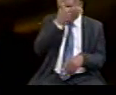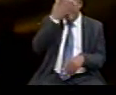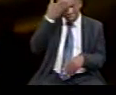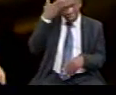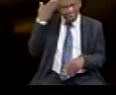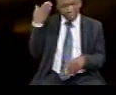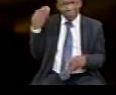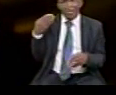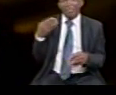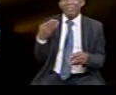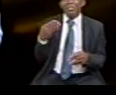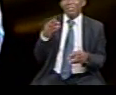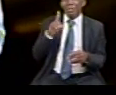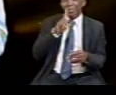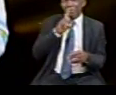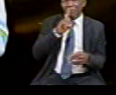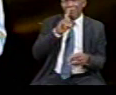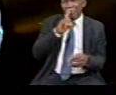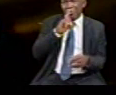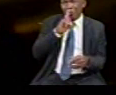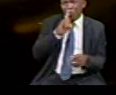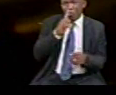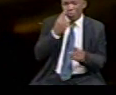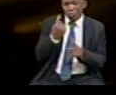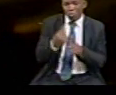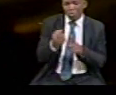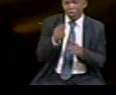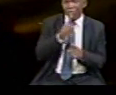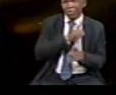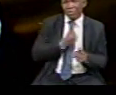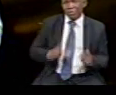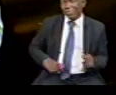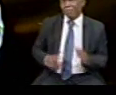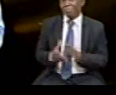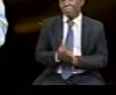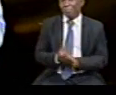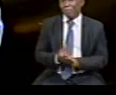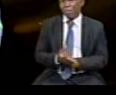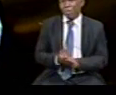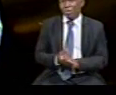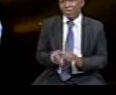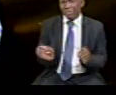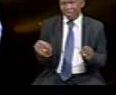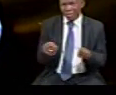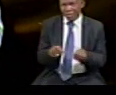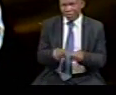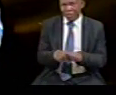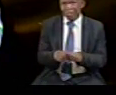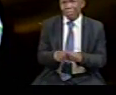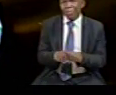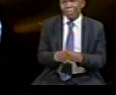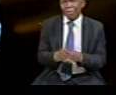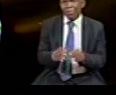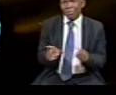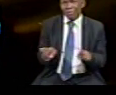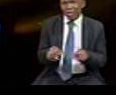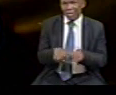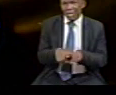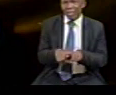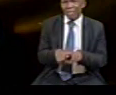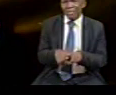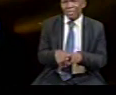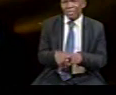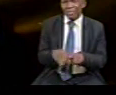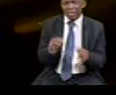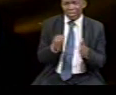truth. And the Bible says, look at what it says. Even, it said, likewise also, as